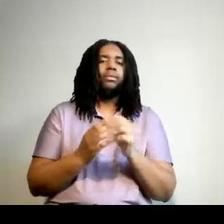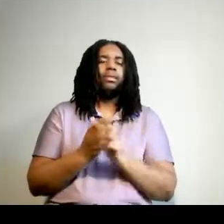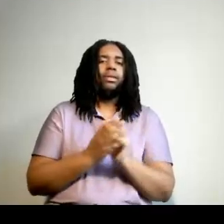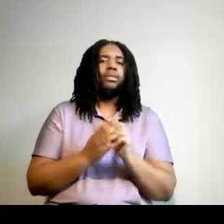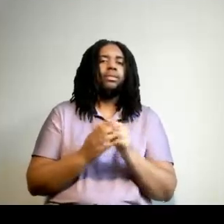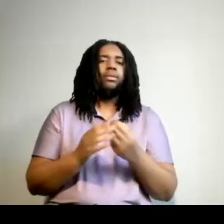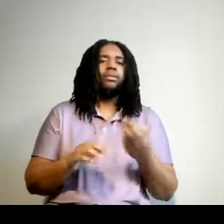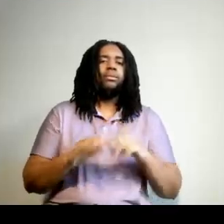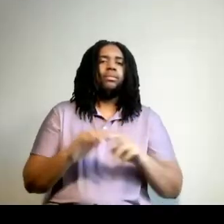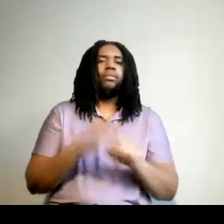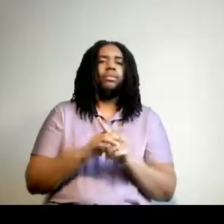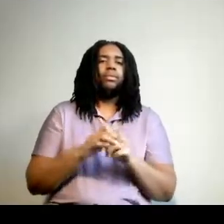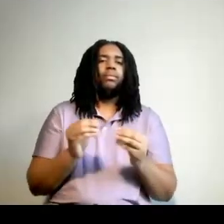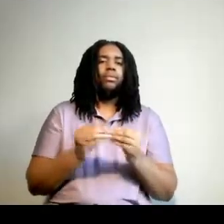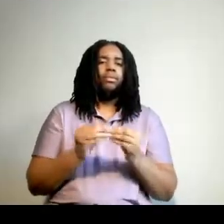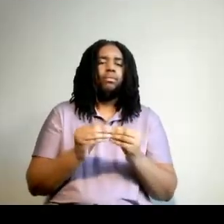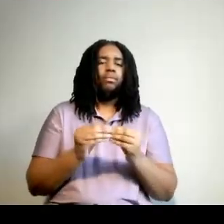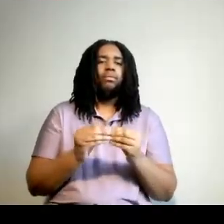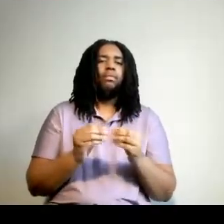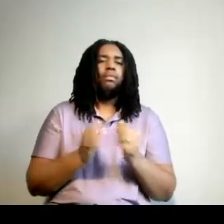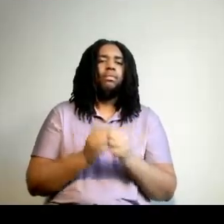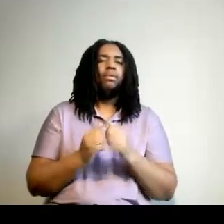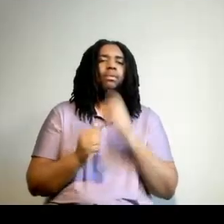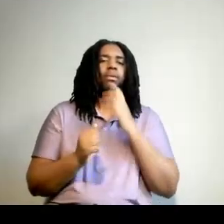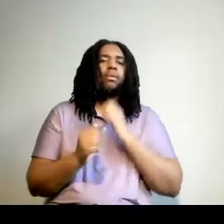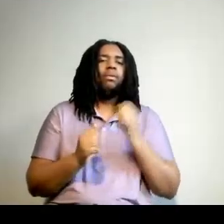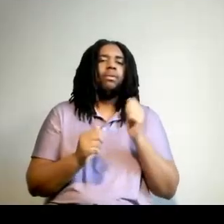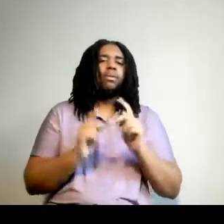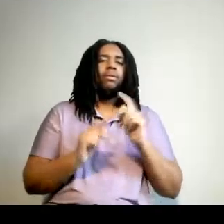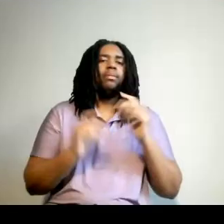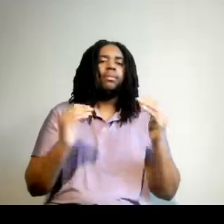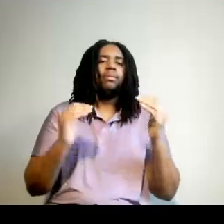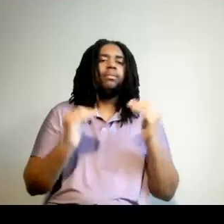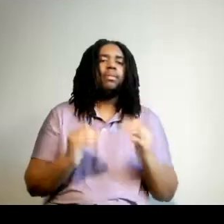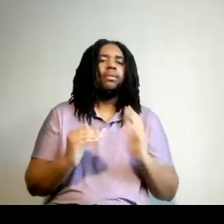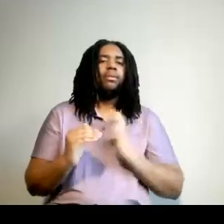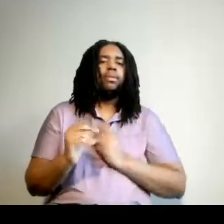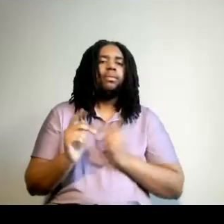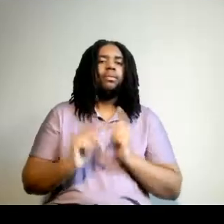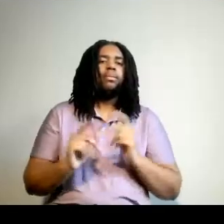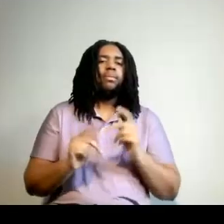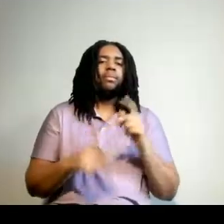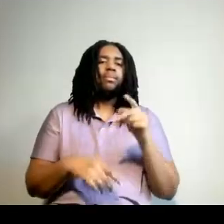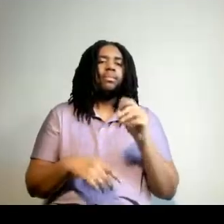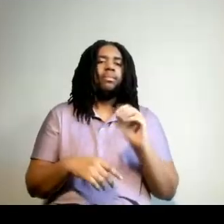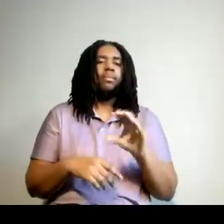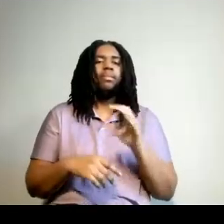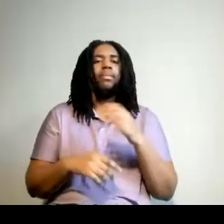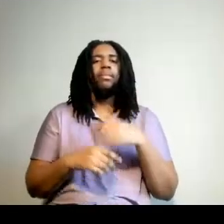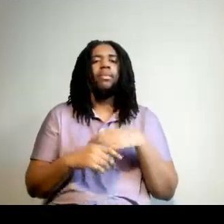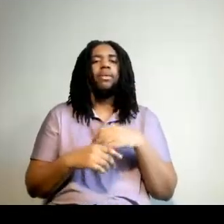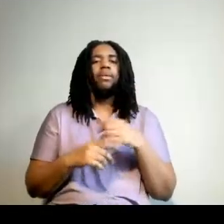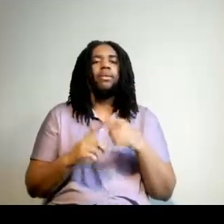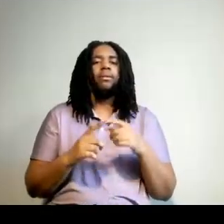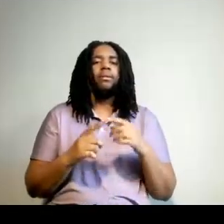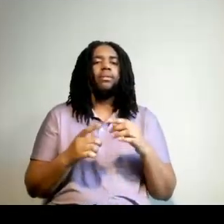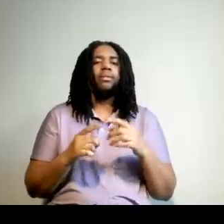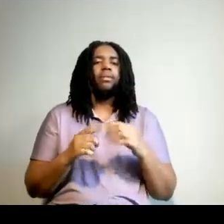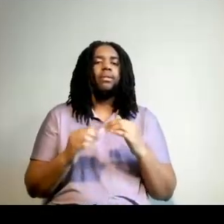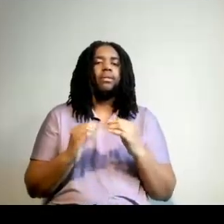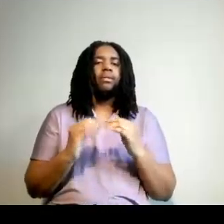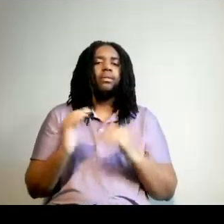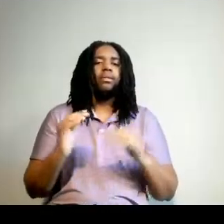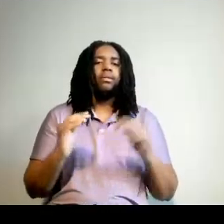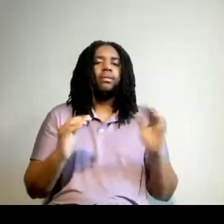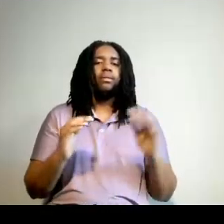aging. We held one for trans folks of color, again, to kind of highlight some of the disparities that happen across race. We